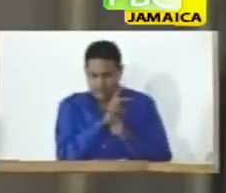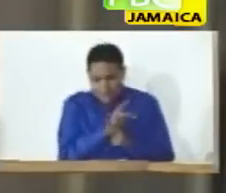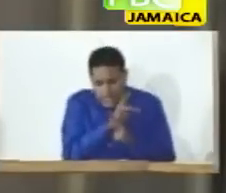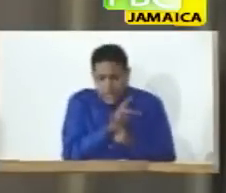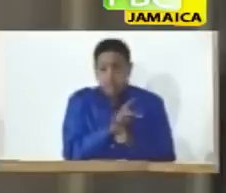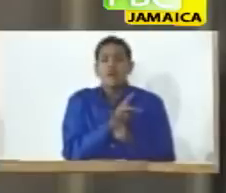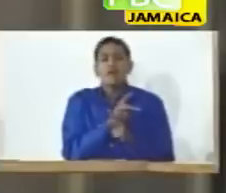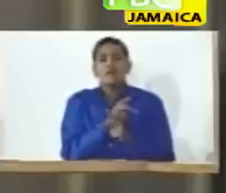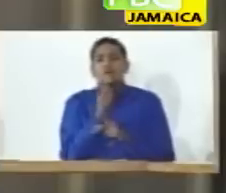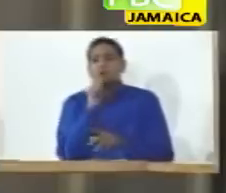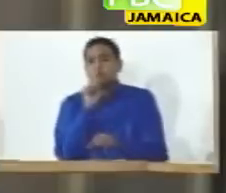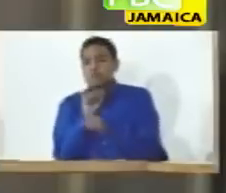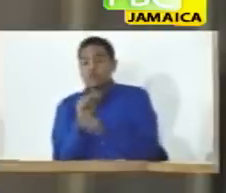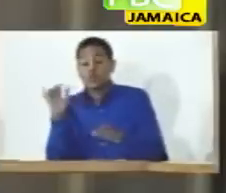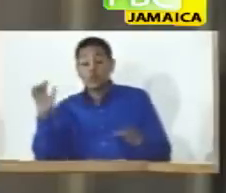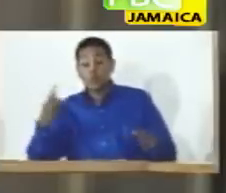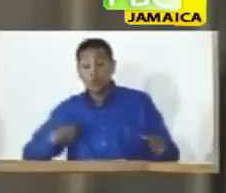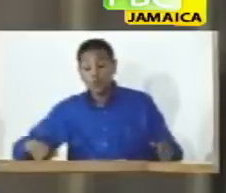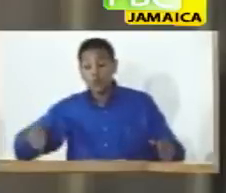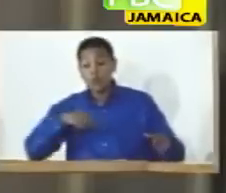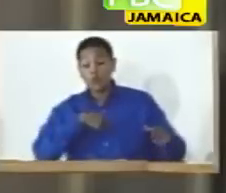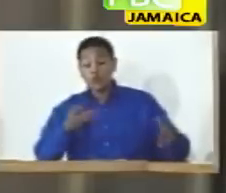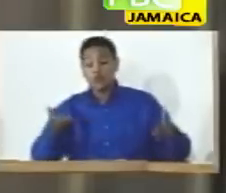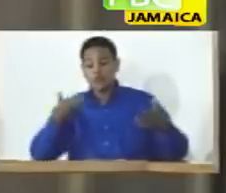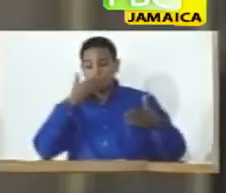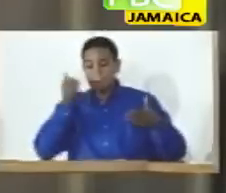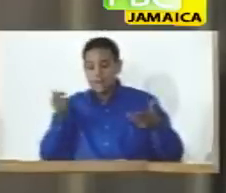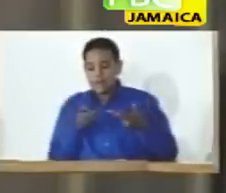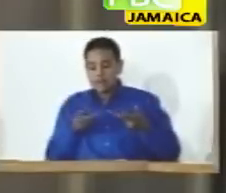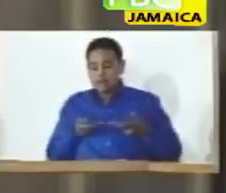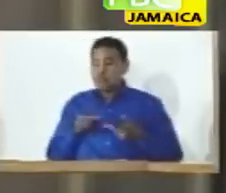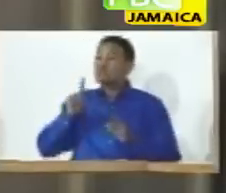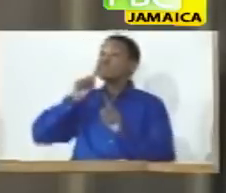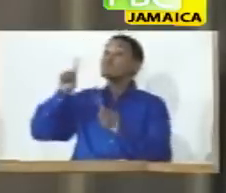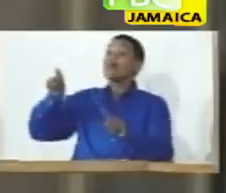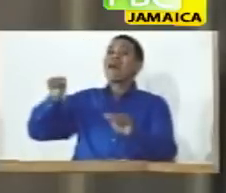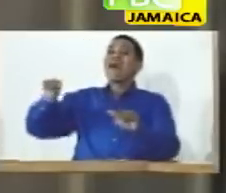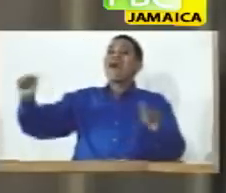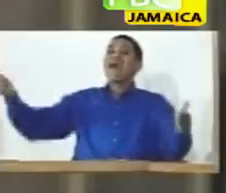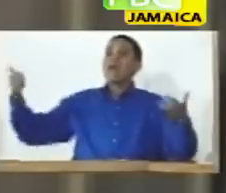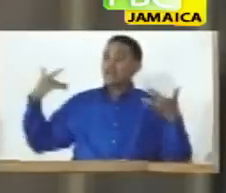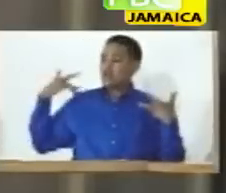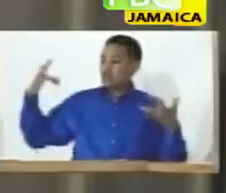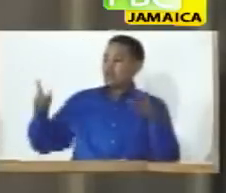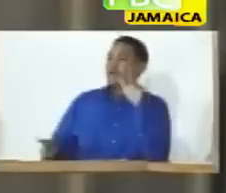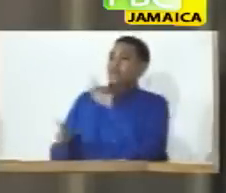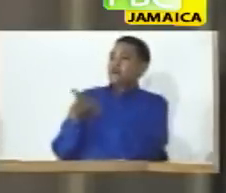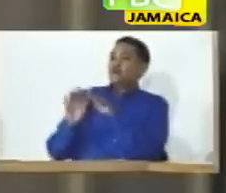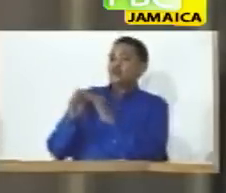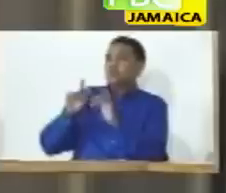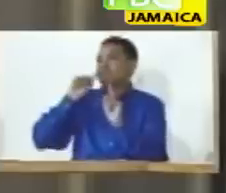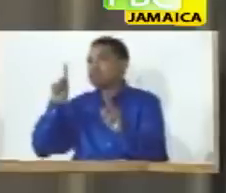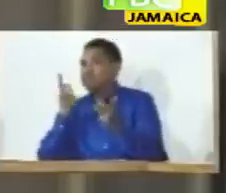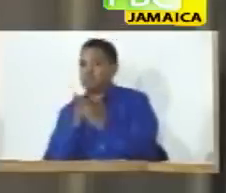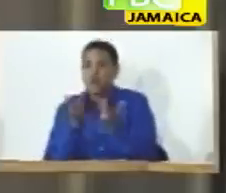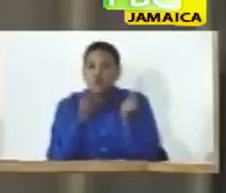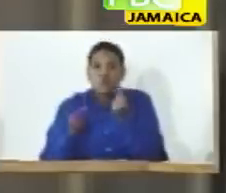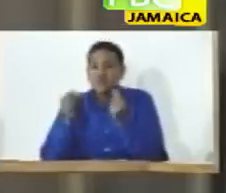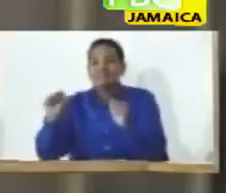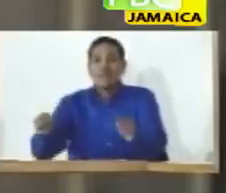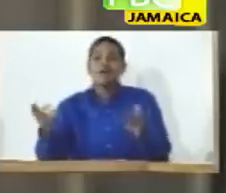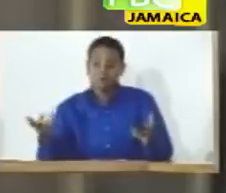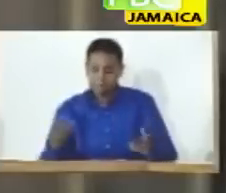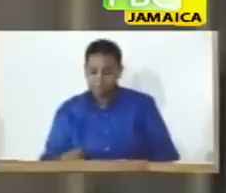and caution to ensure that we are in the best possible position to respond to any